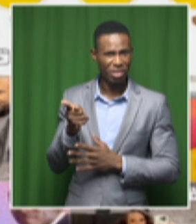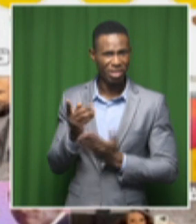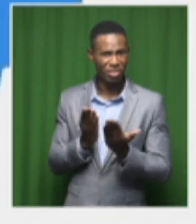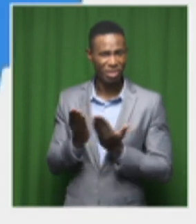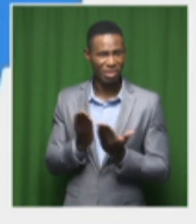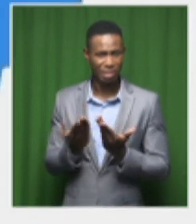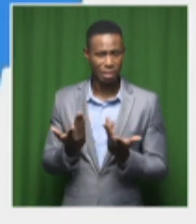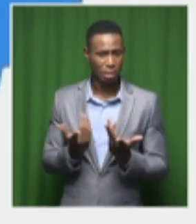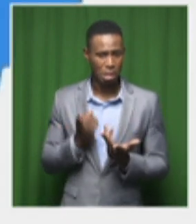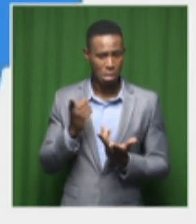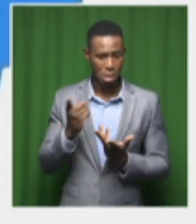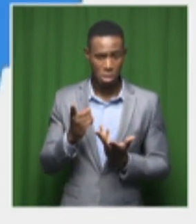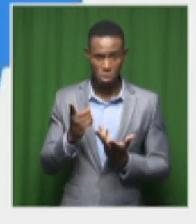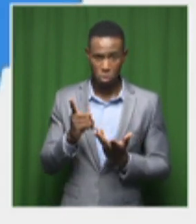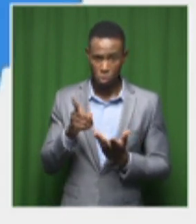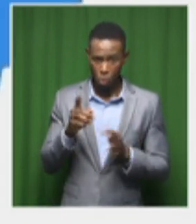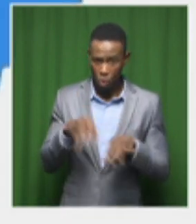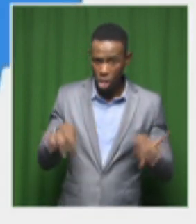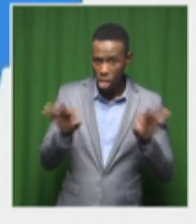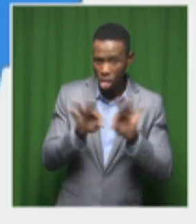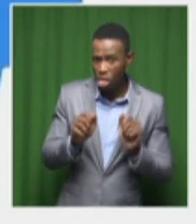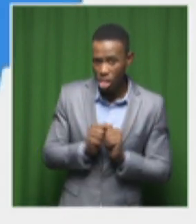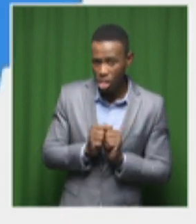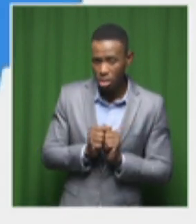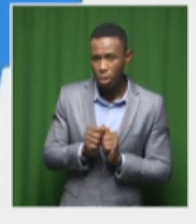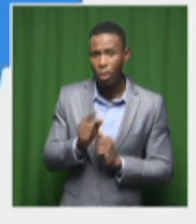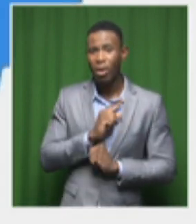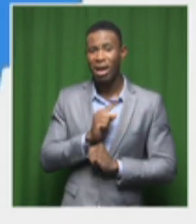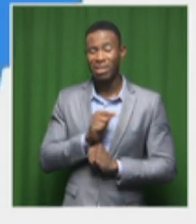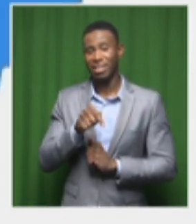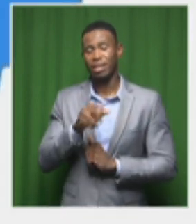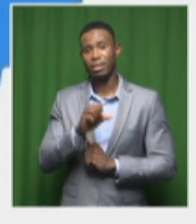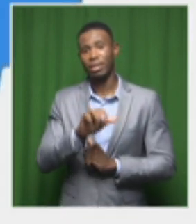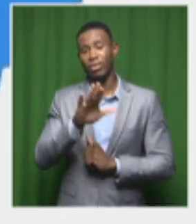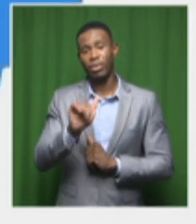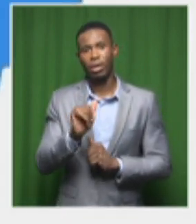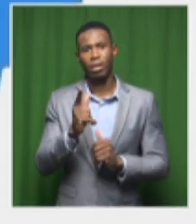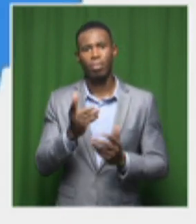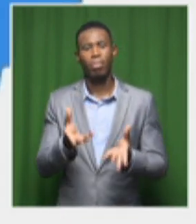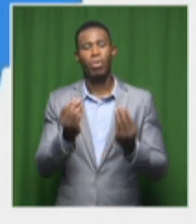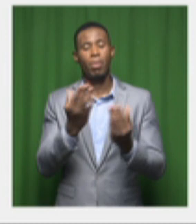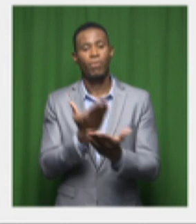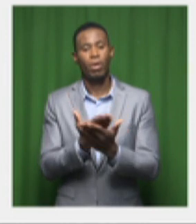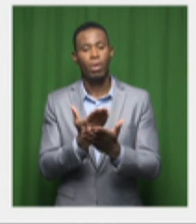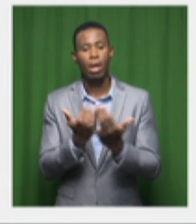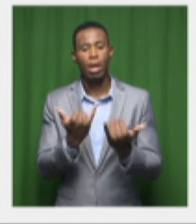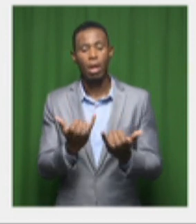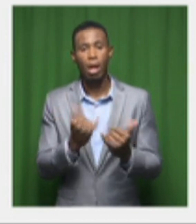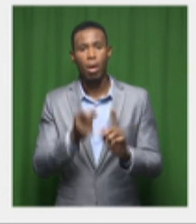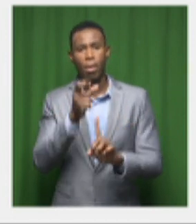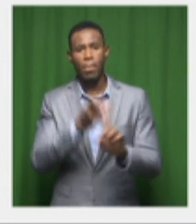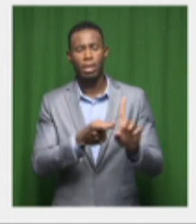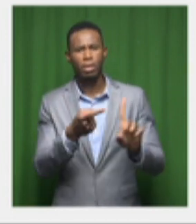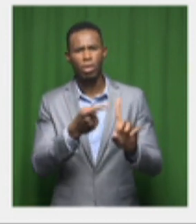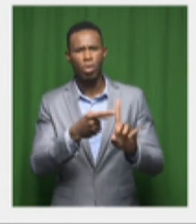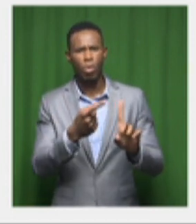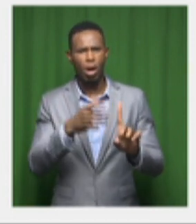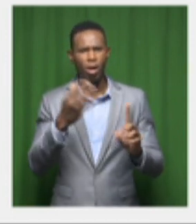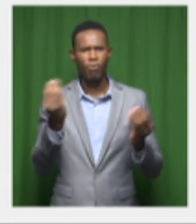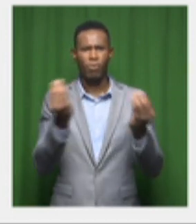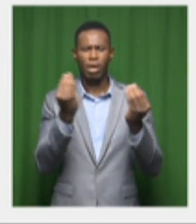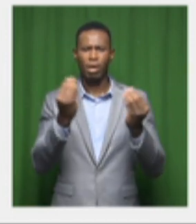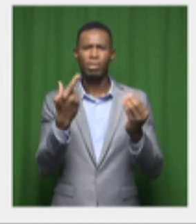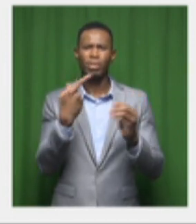initially available in select regions, became accessible in South Africa, prompting renowned social media expert Magriet Groenewald to give